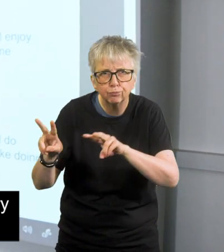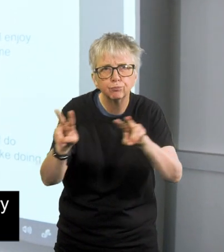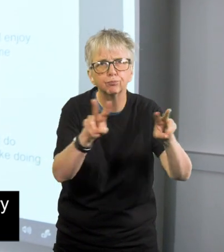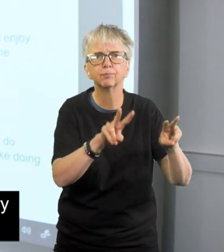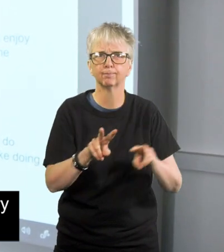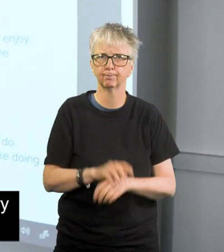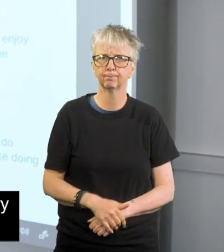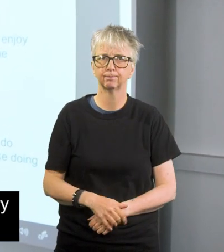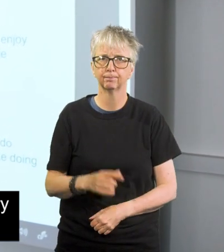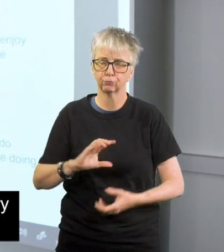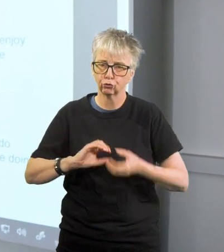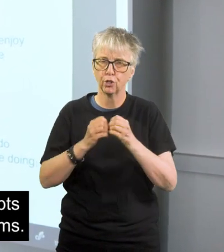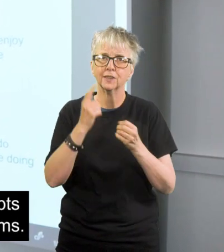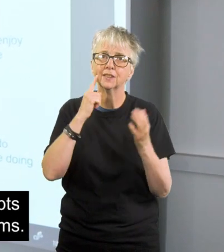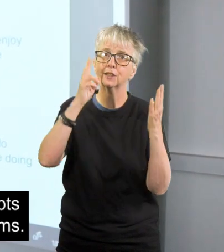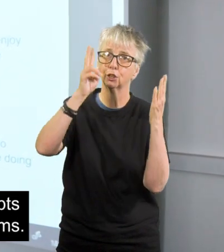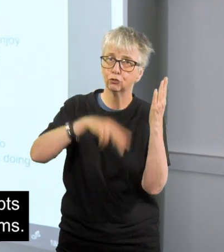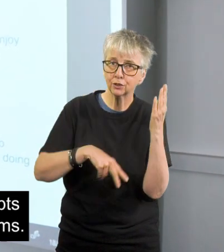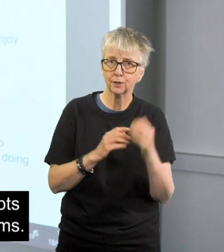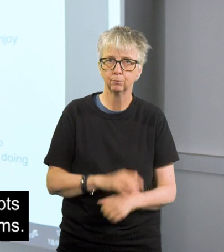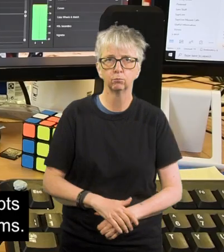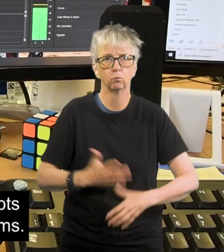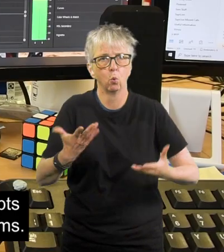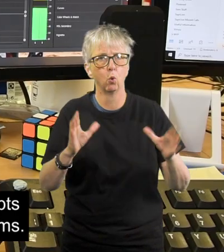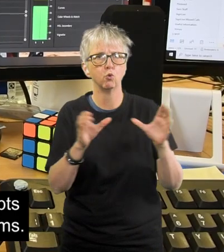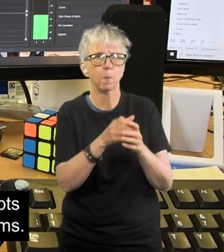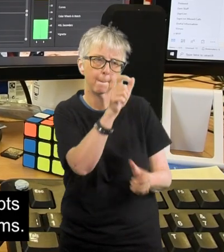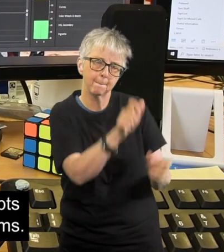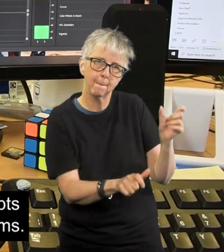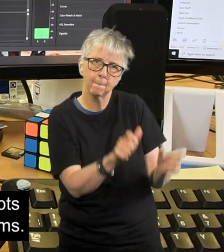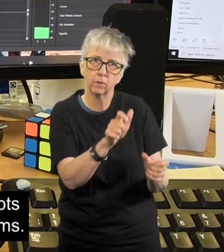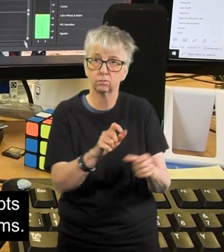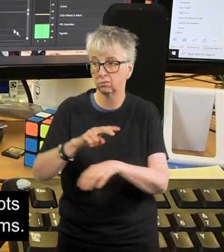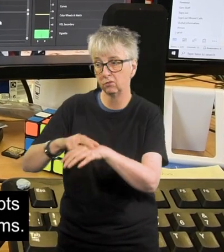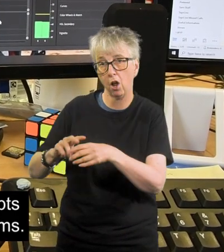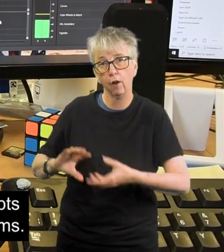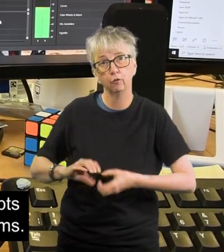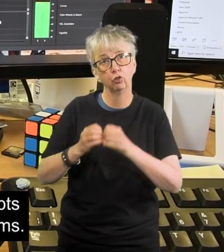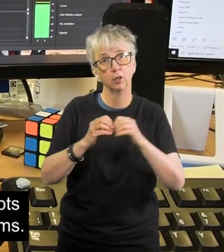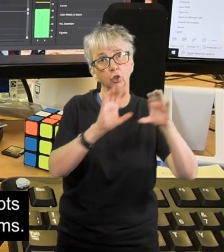and sourcing appropriate imagery for Easy Read publications,